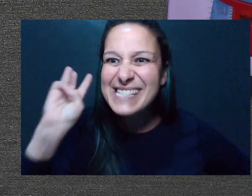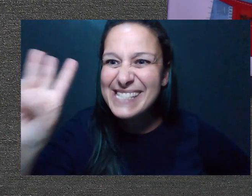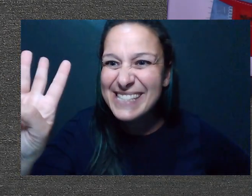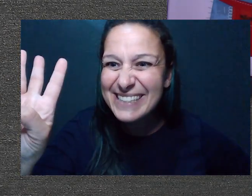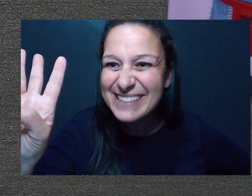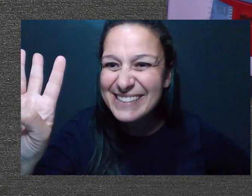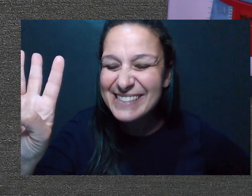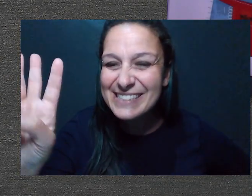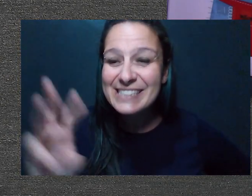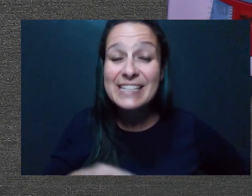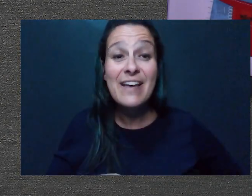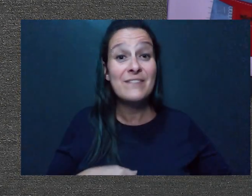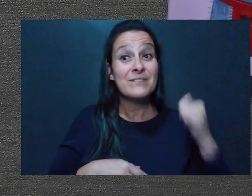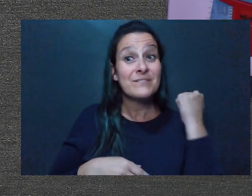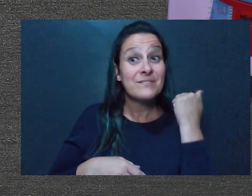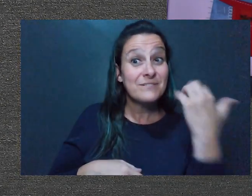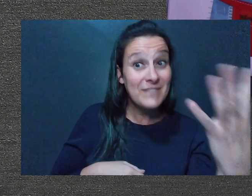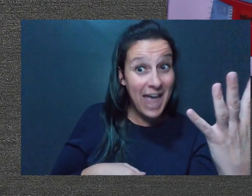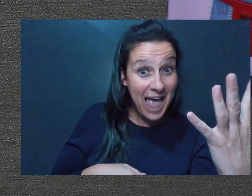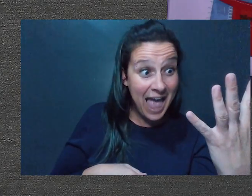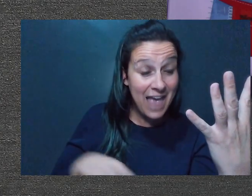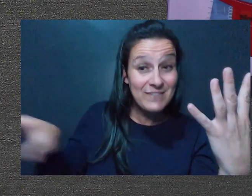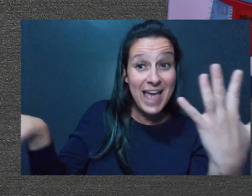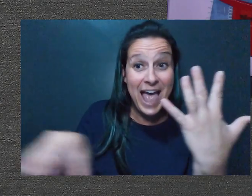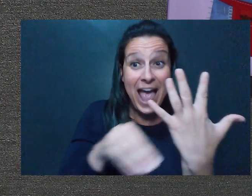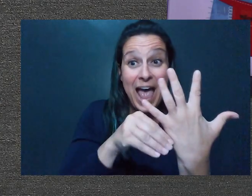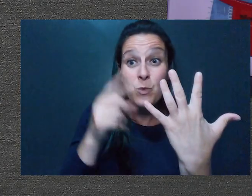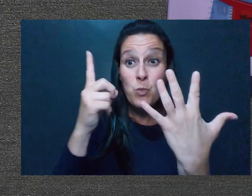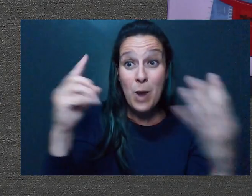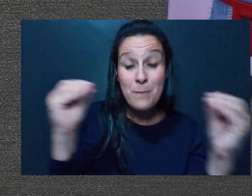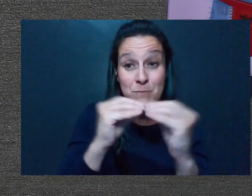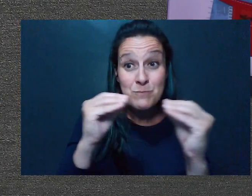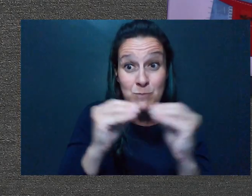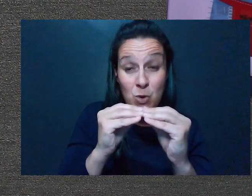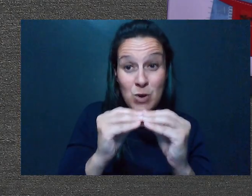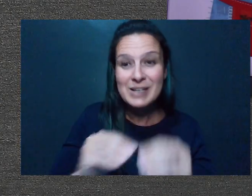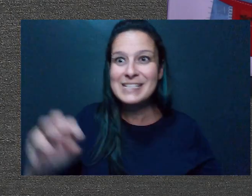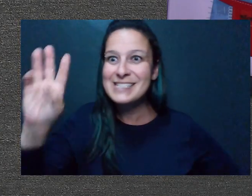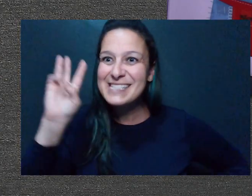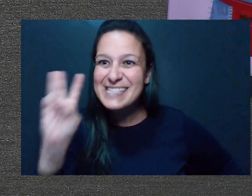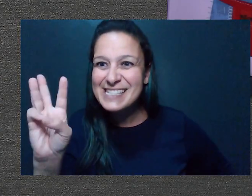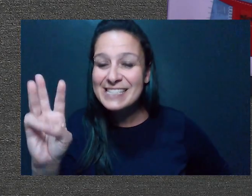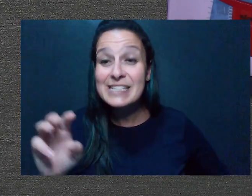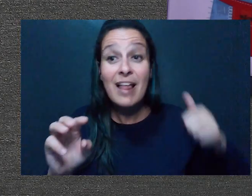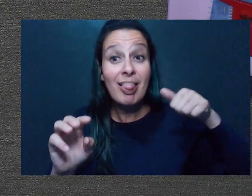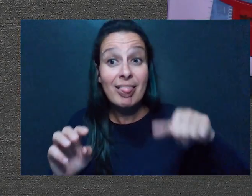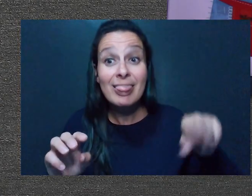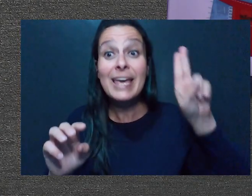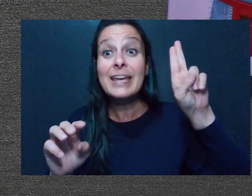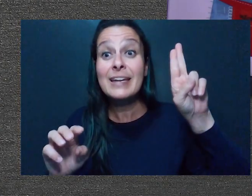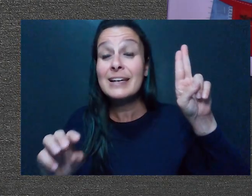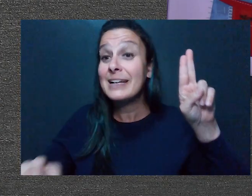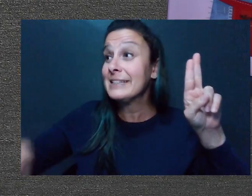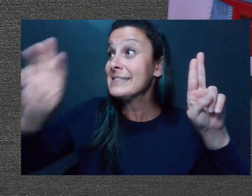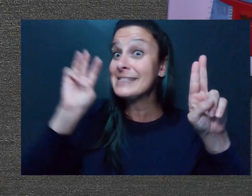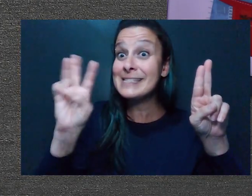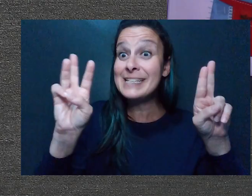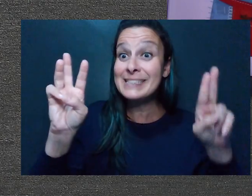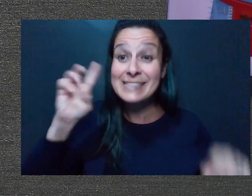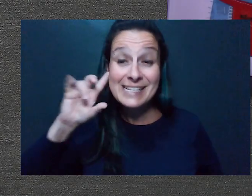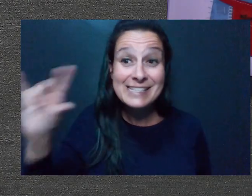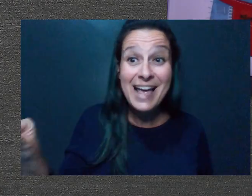6. 5, he had 5, and he added 1 more. That made 6. Licks, 6. They